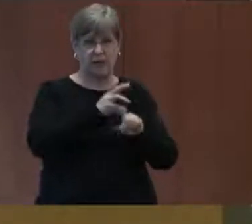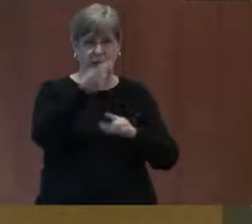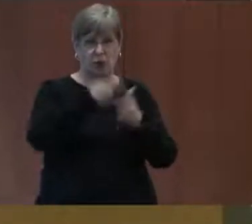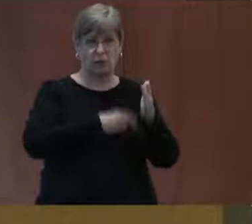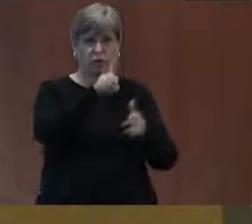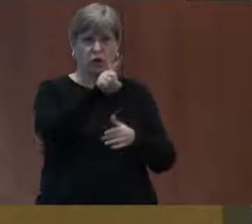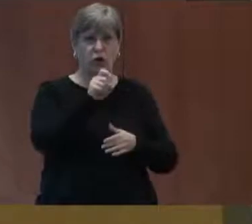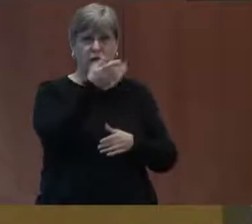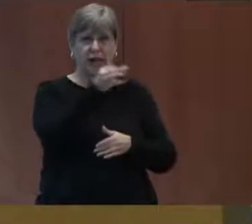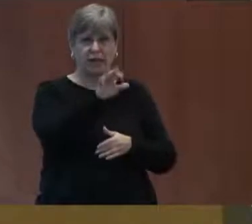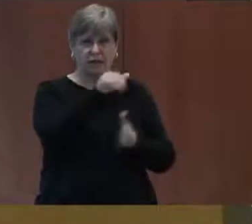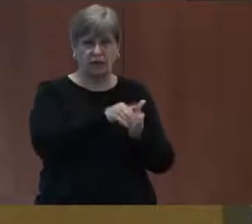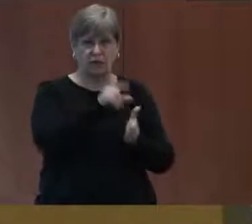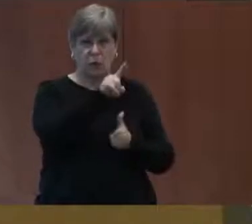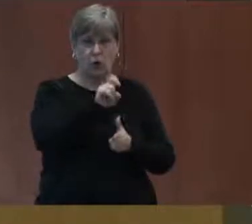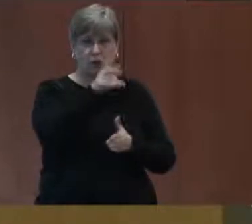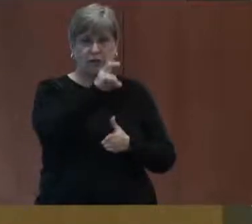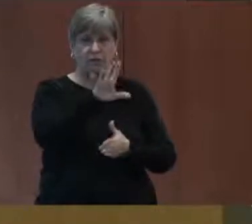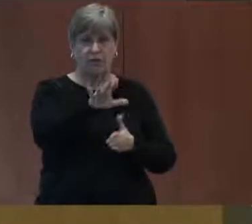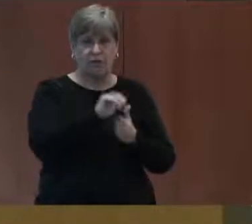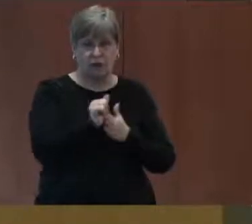of